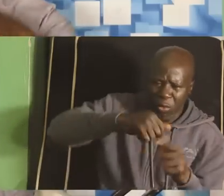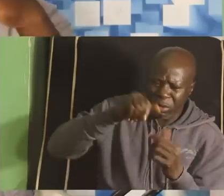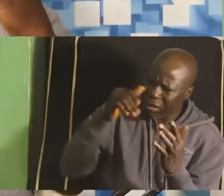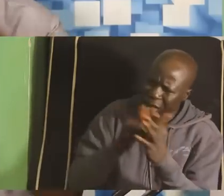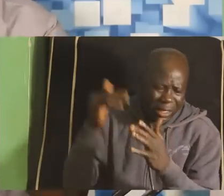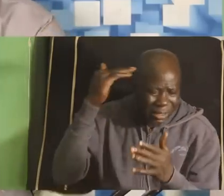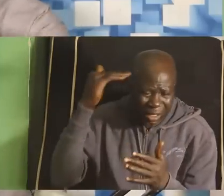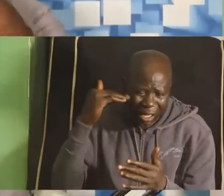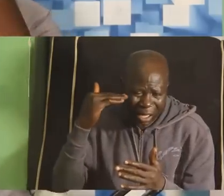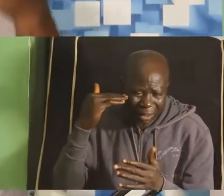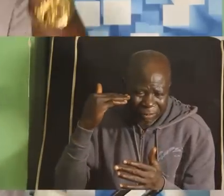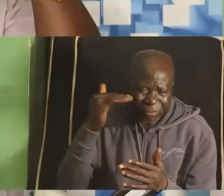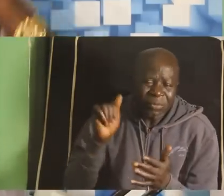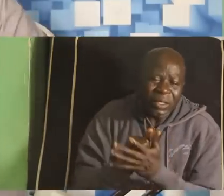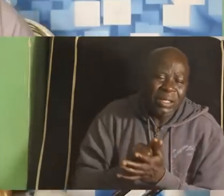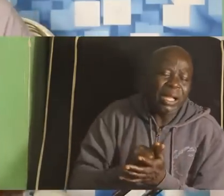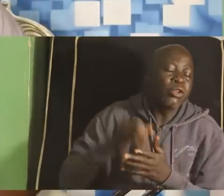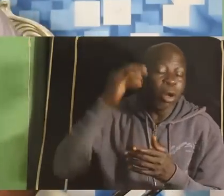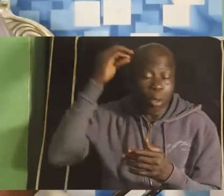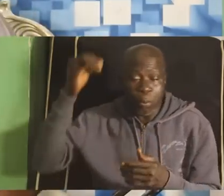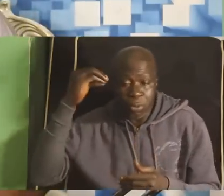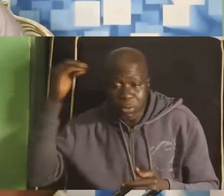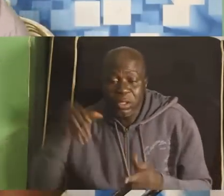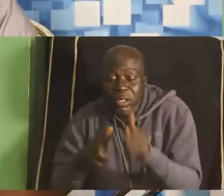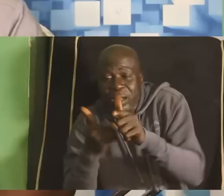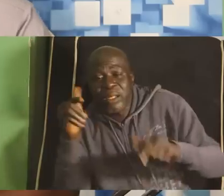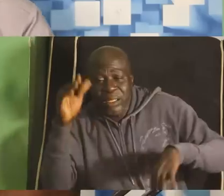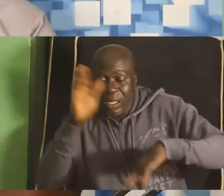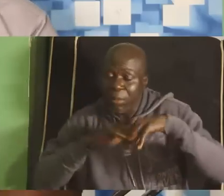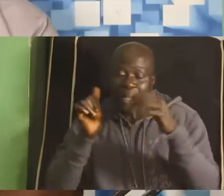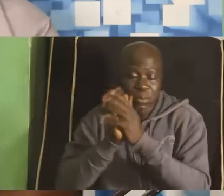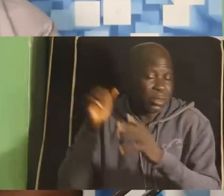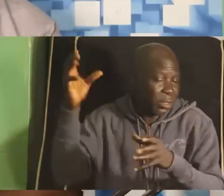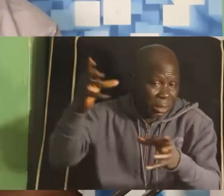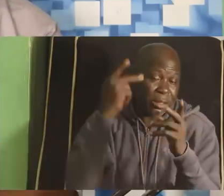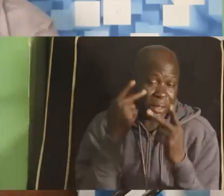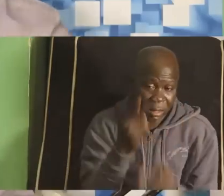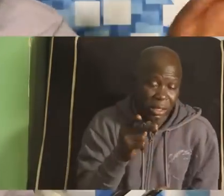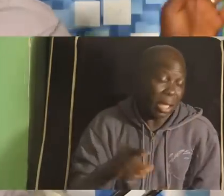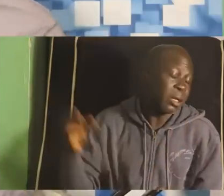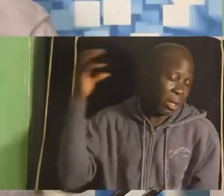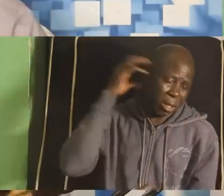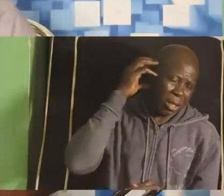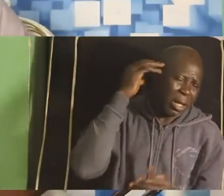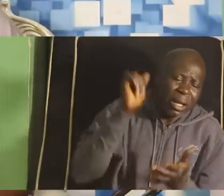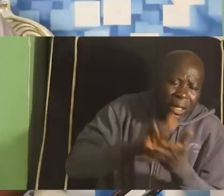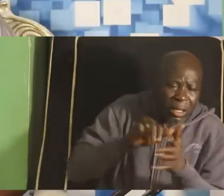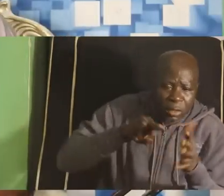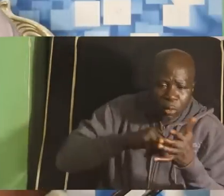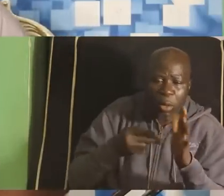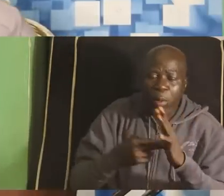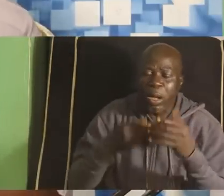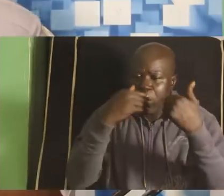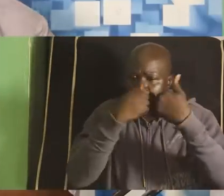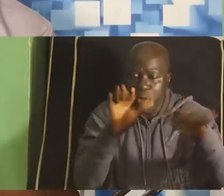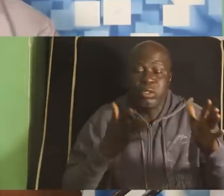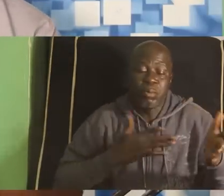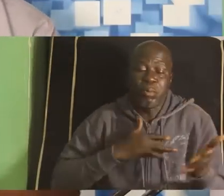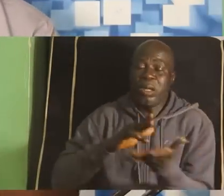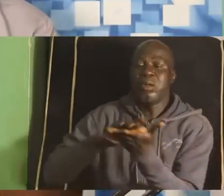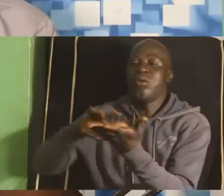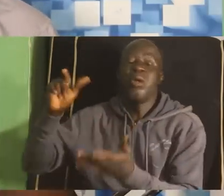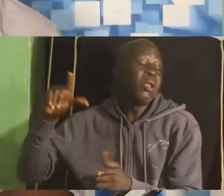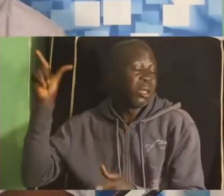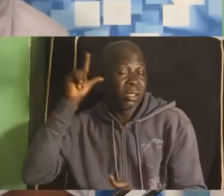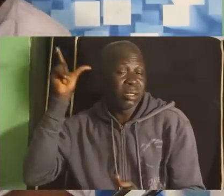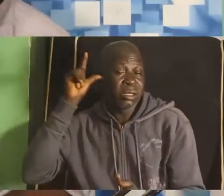supposed to anoint us. That is the grade I can see and hear. Maybe that is where I would have lost my glory. But sir, I will